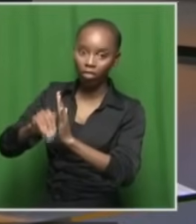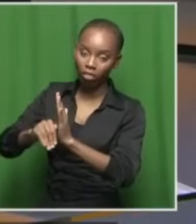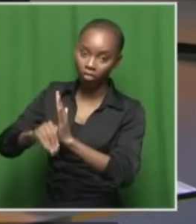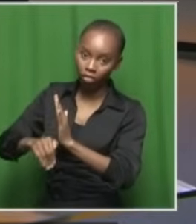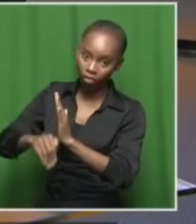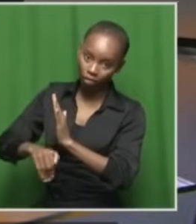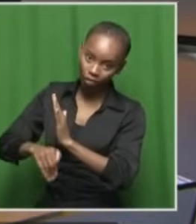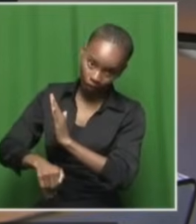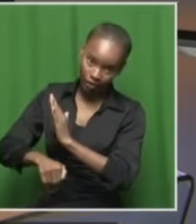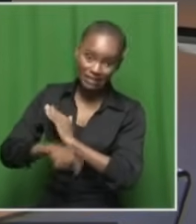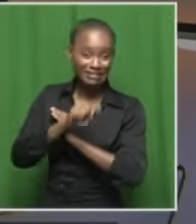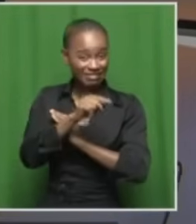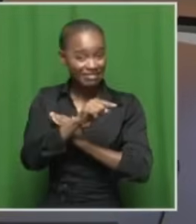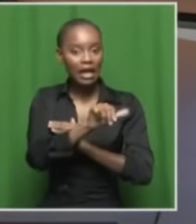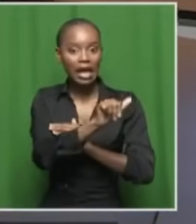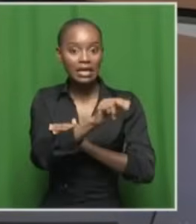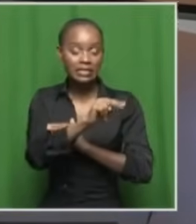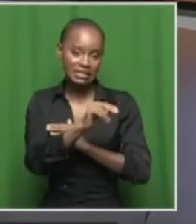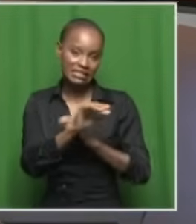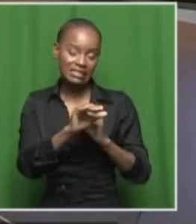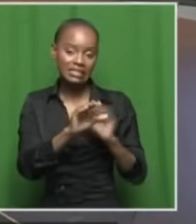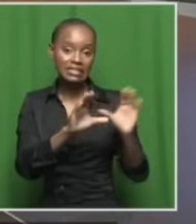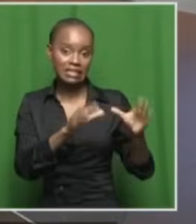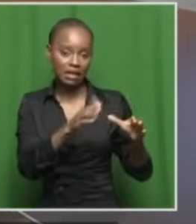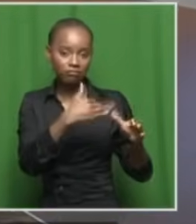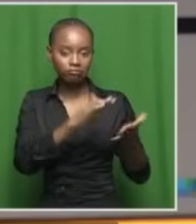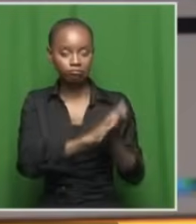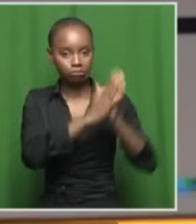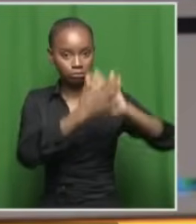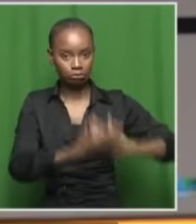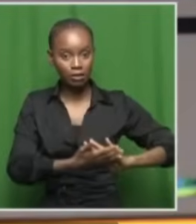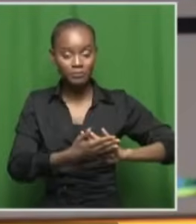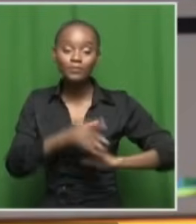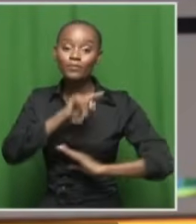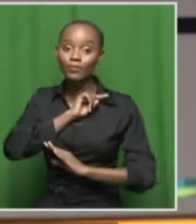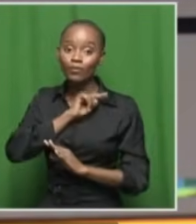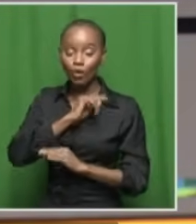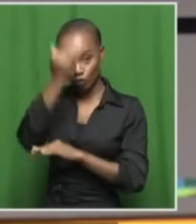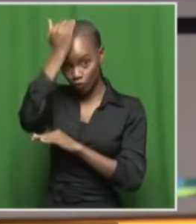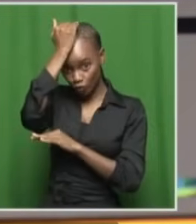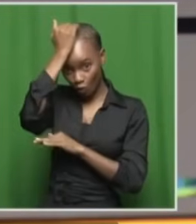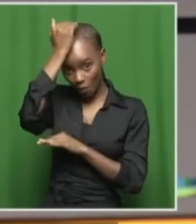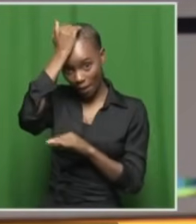ANC's reality, that the ANC, since the departure of former President